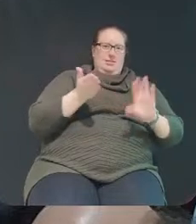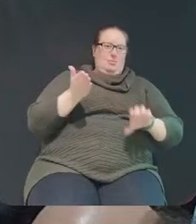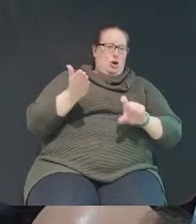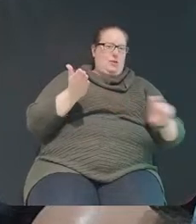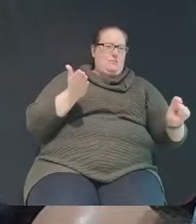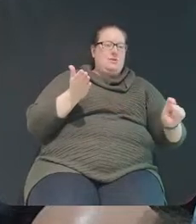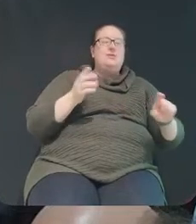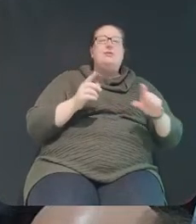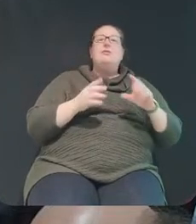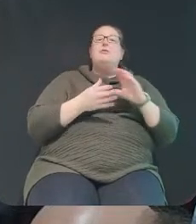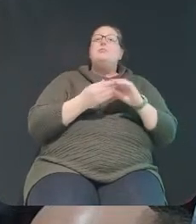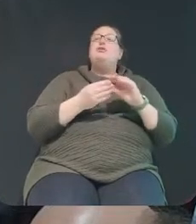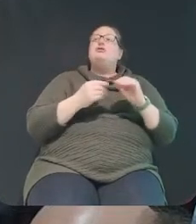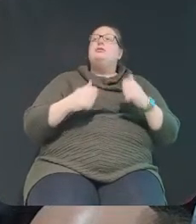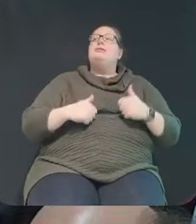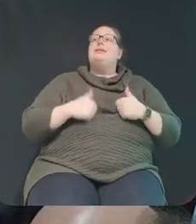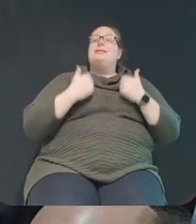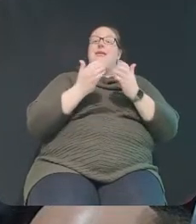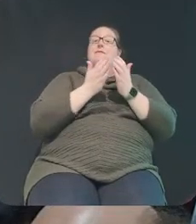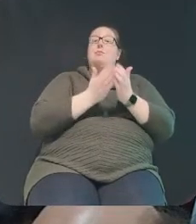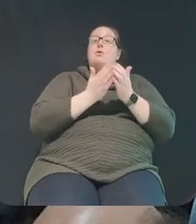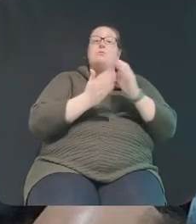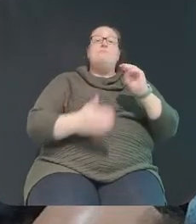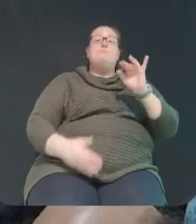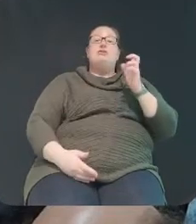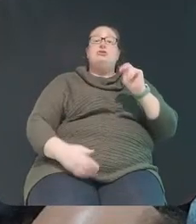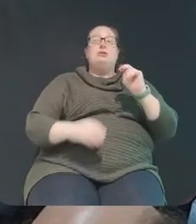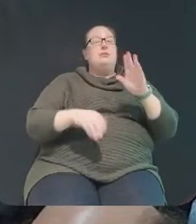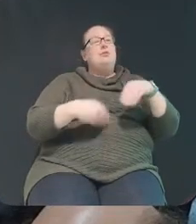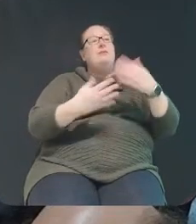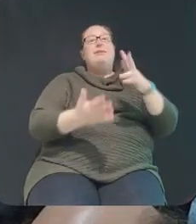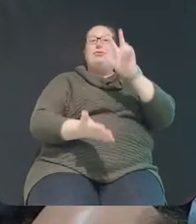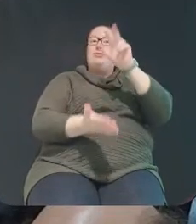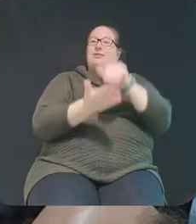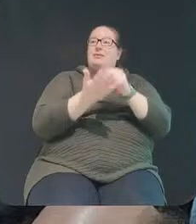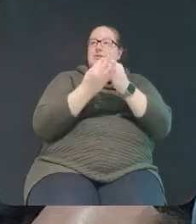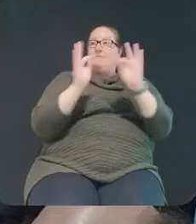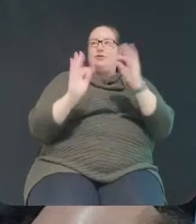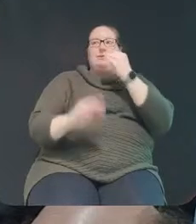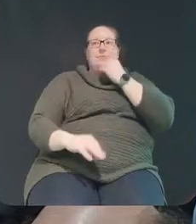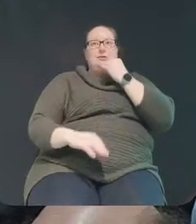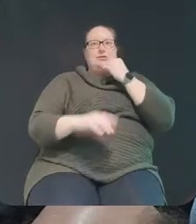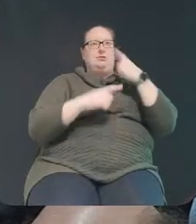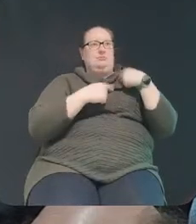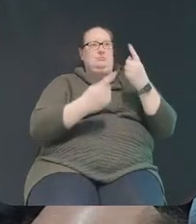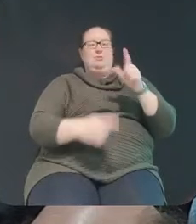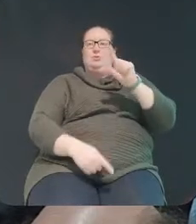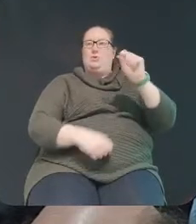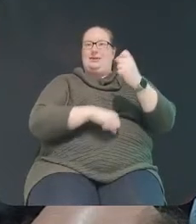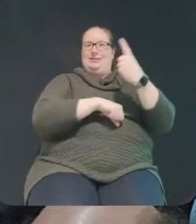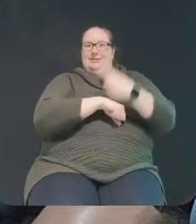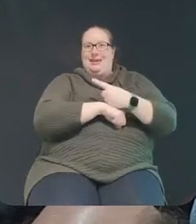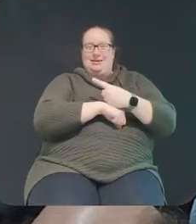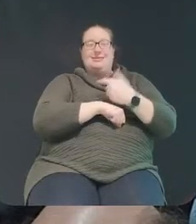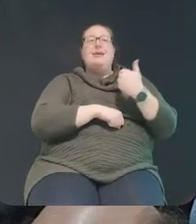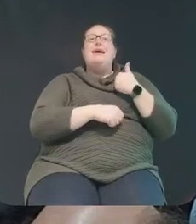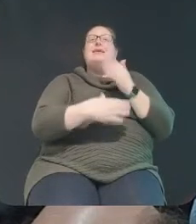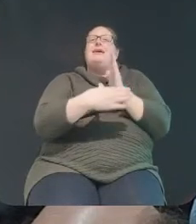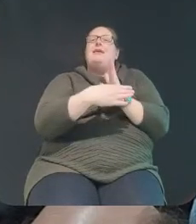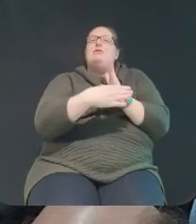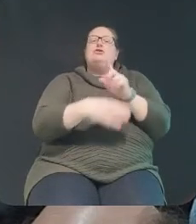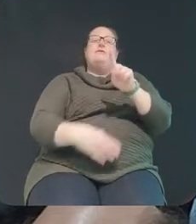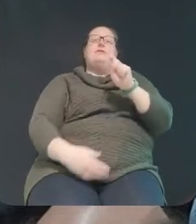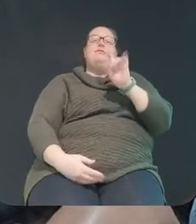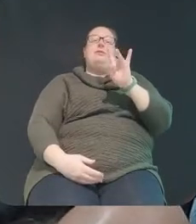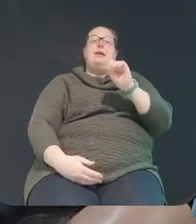the lifeboat mission had provided over 3,000 free meals during the past 20 days and had an average of 180